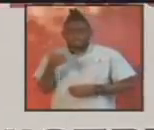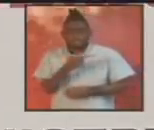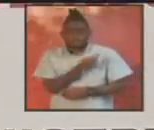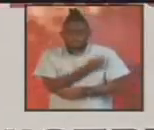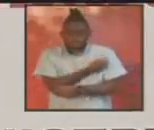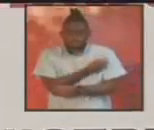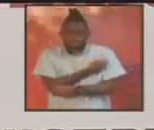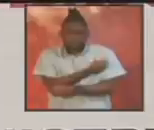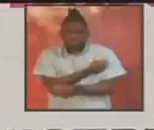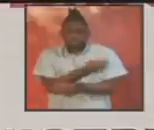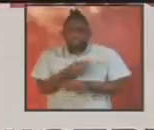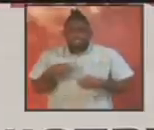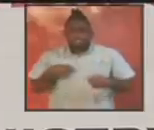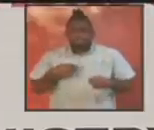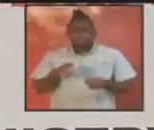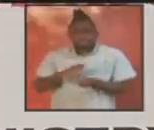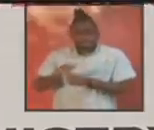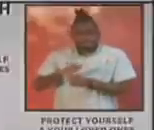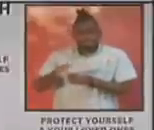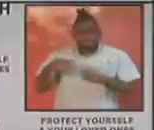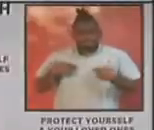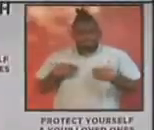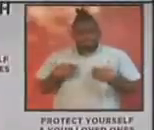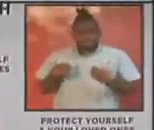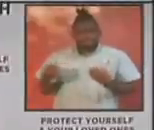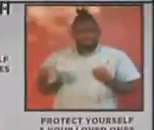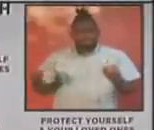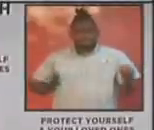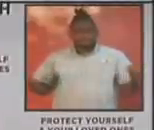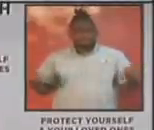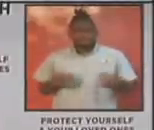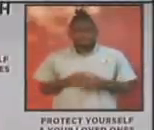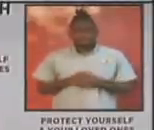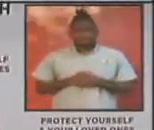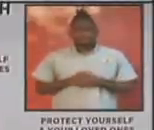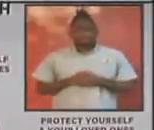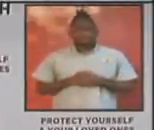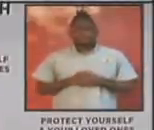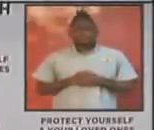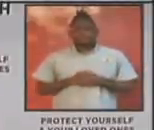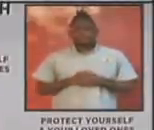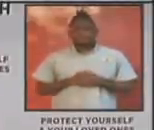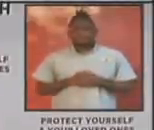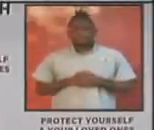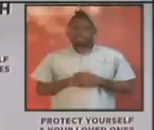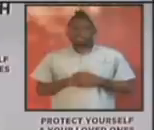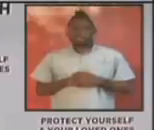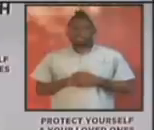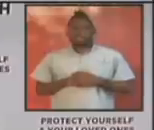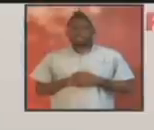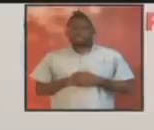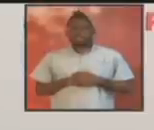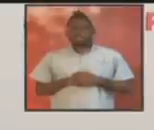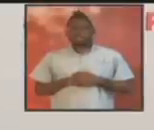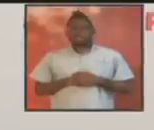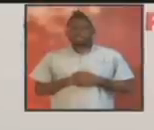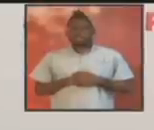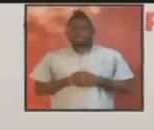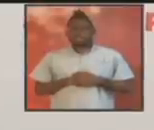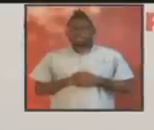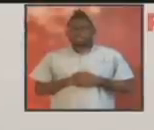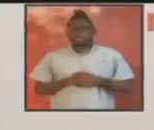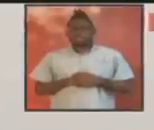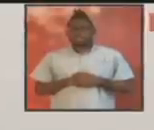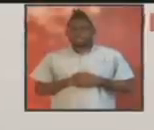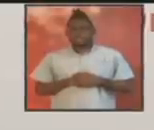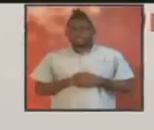vaccinated. Thanks, Ms. Alcantara. Thank you very much, CMO. And I will now introduce an audio podcast from the